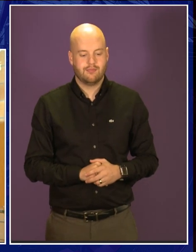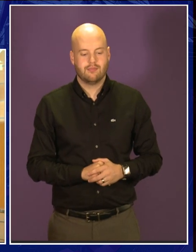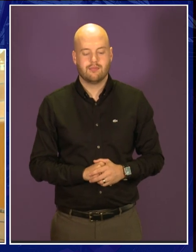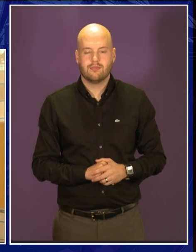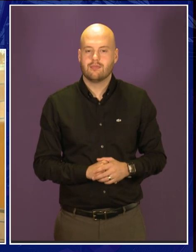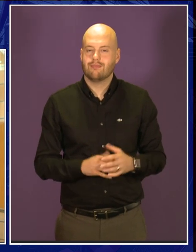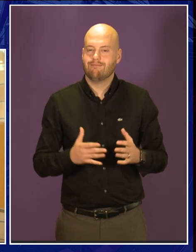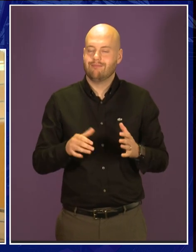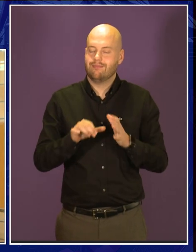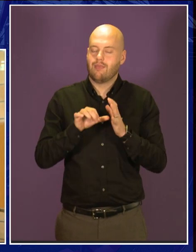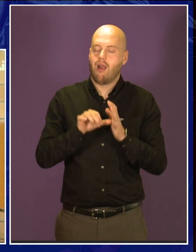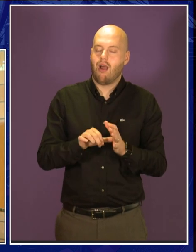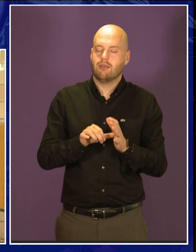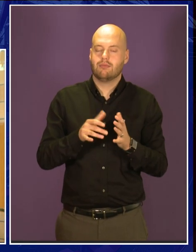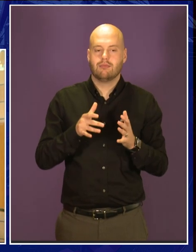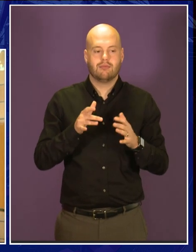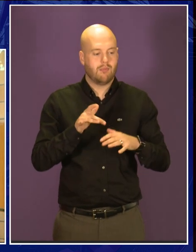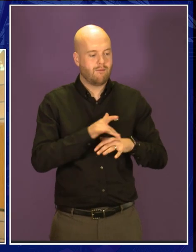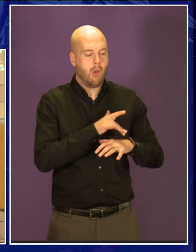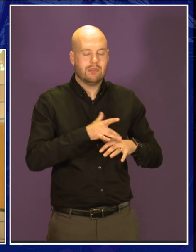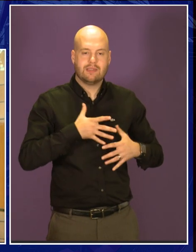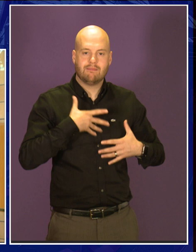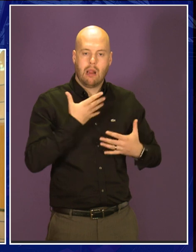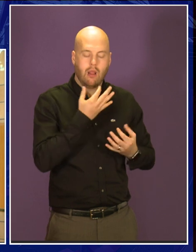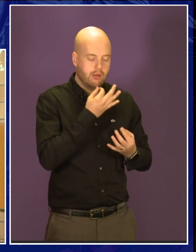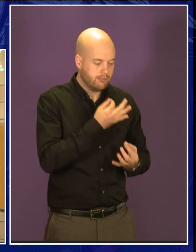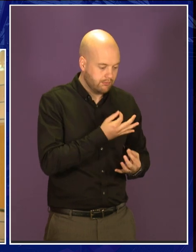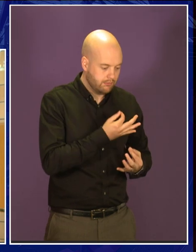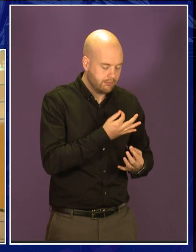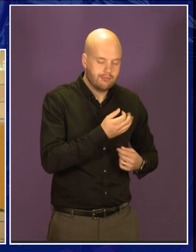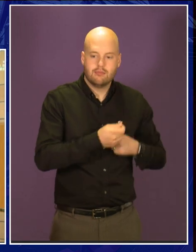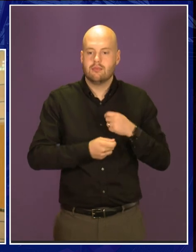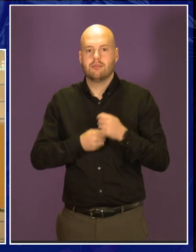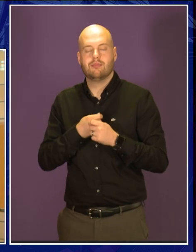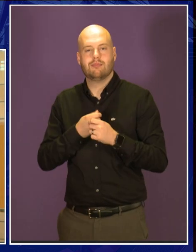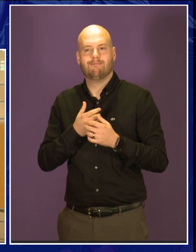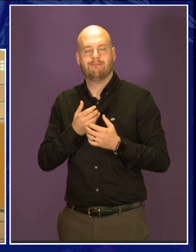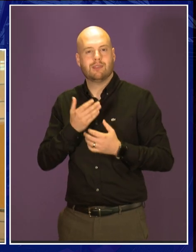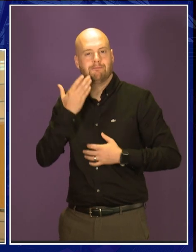It's always hard to transition out of performance into conversation, but that's what we're going to do. So